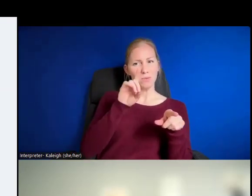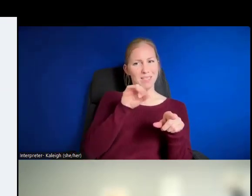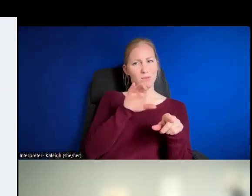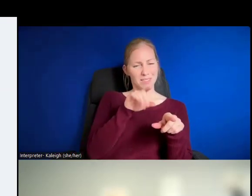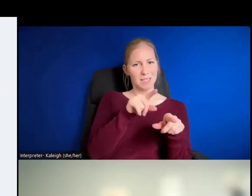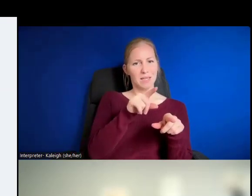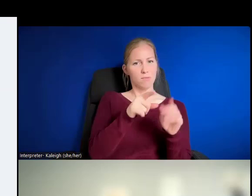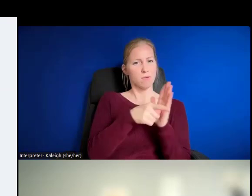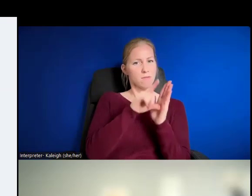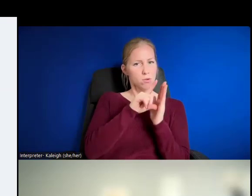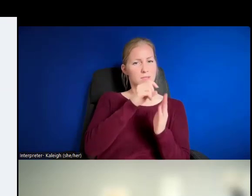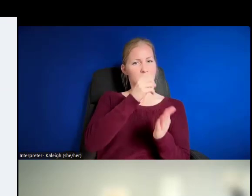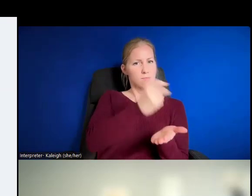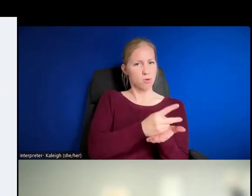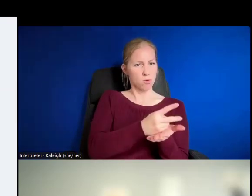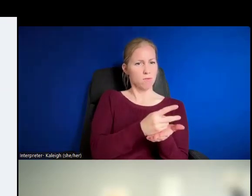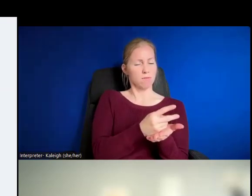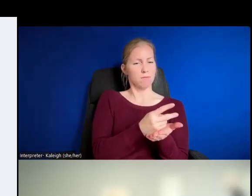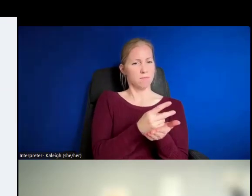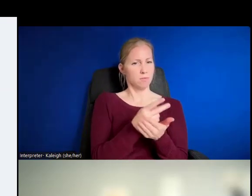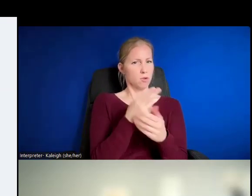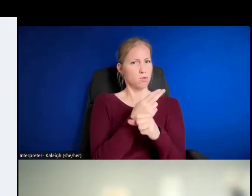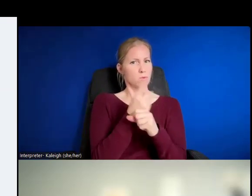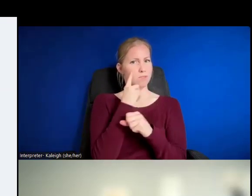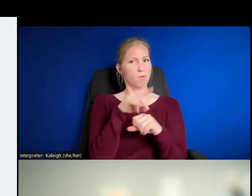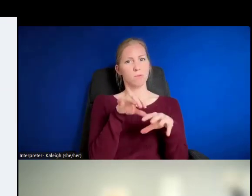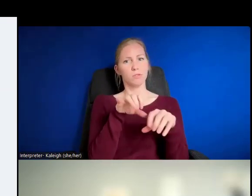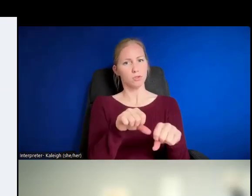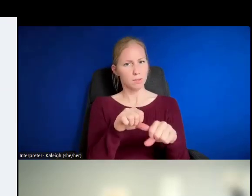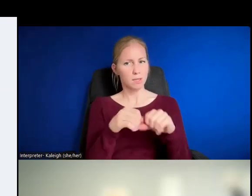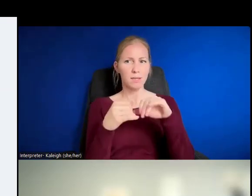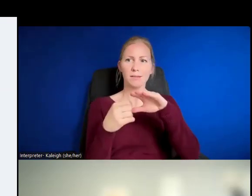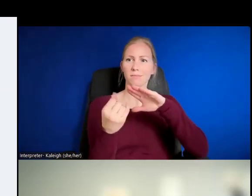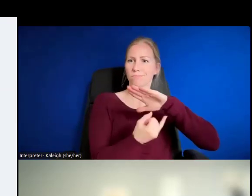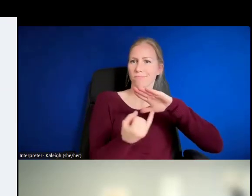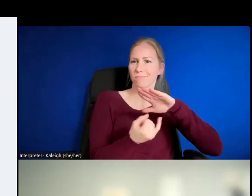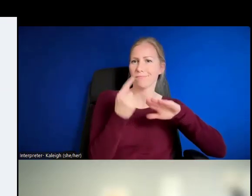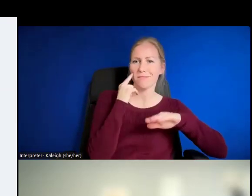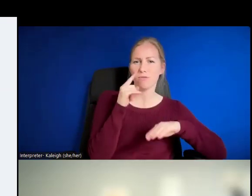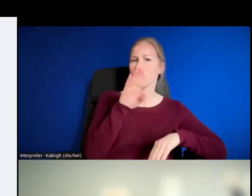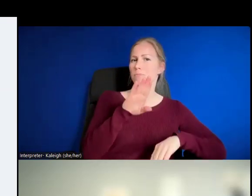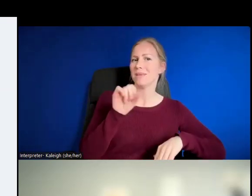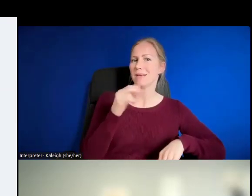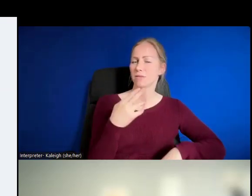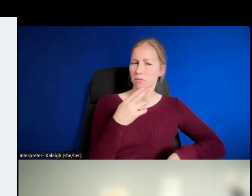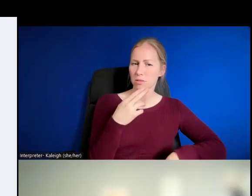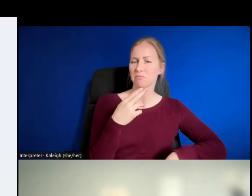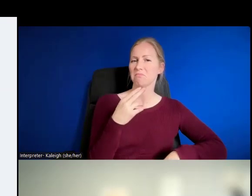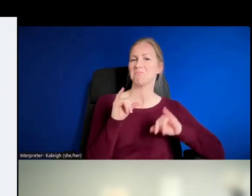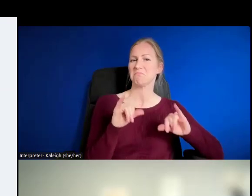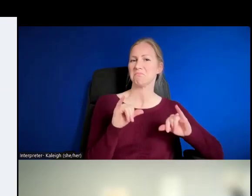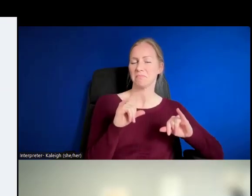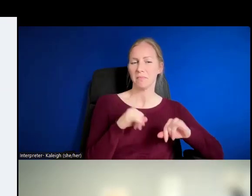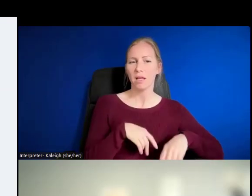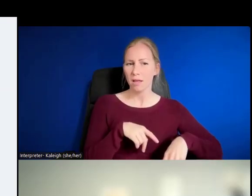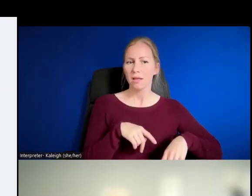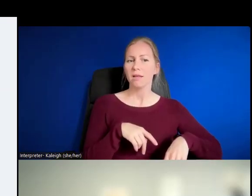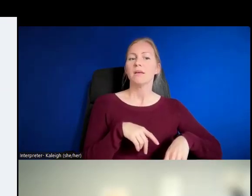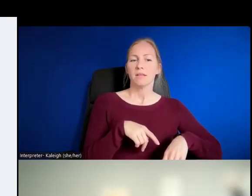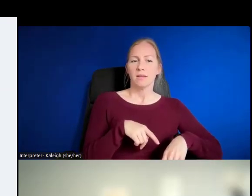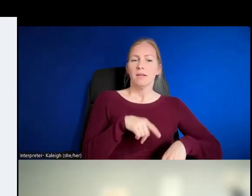of these uses of restraint and seclusion. In practice, it has